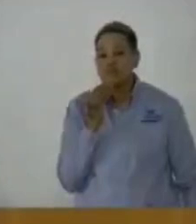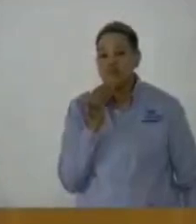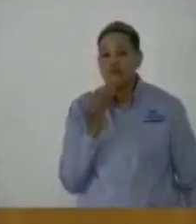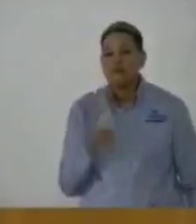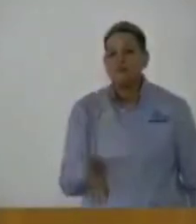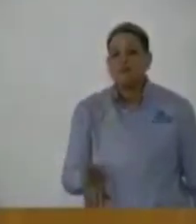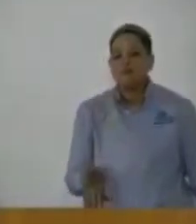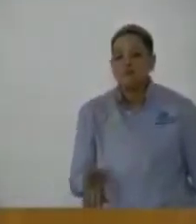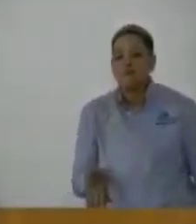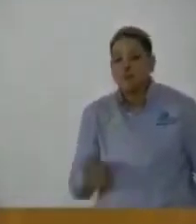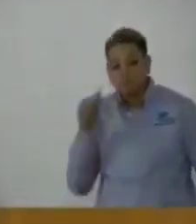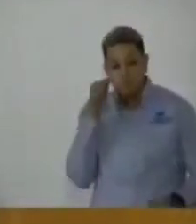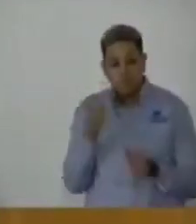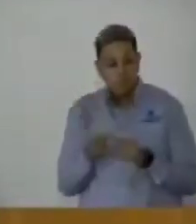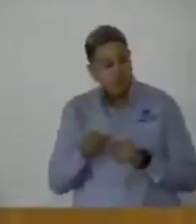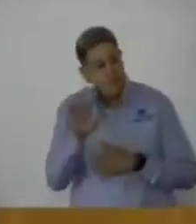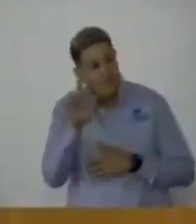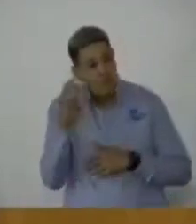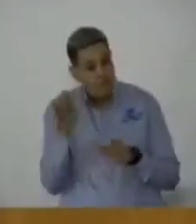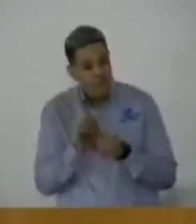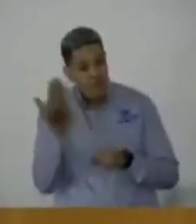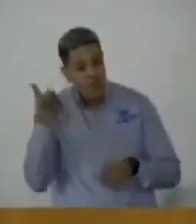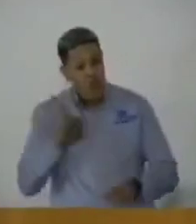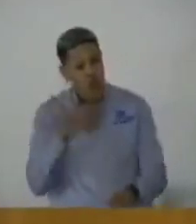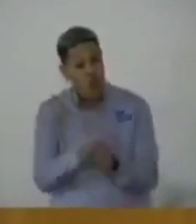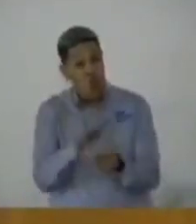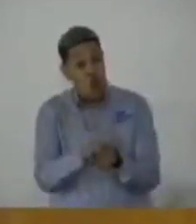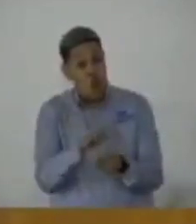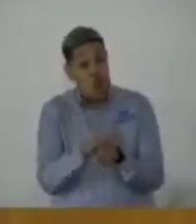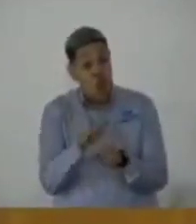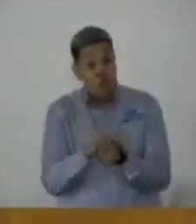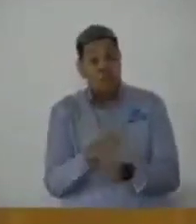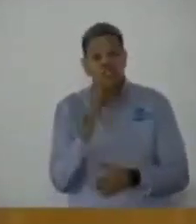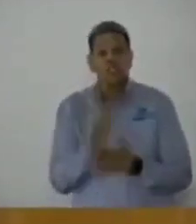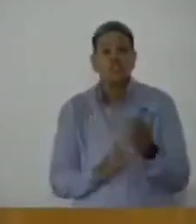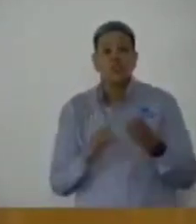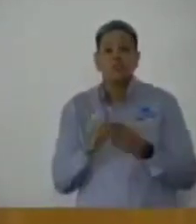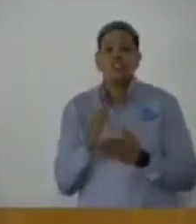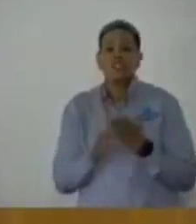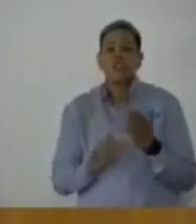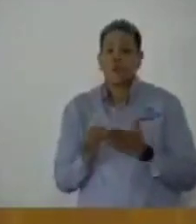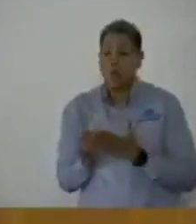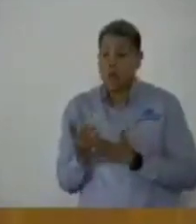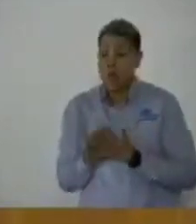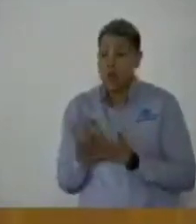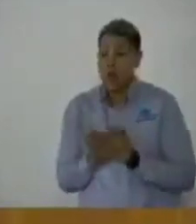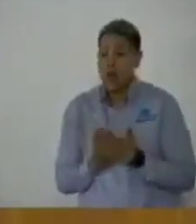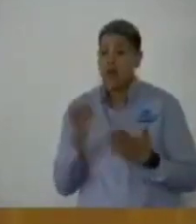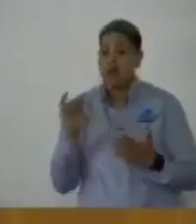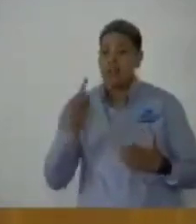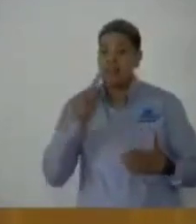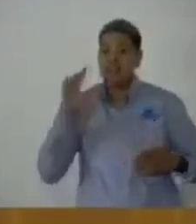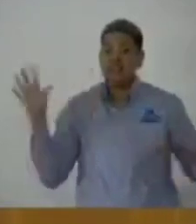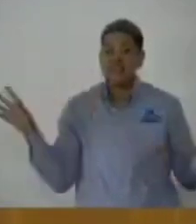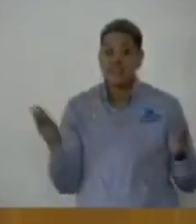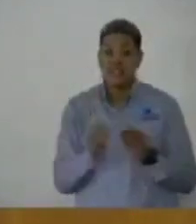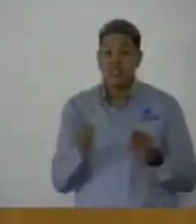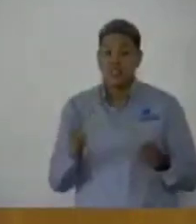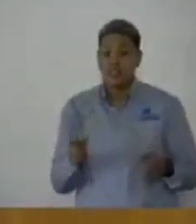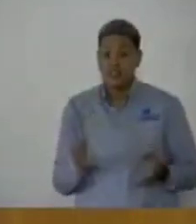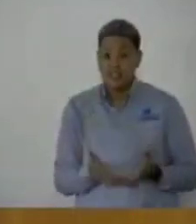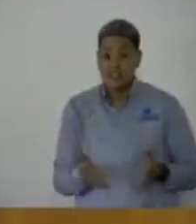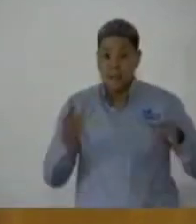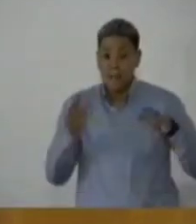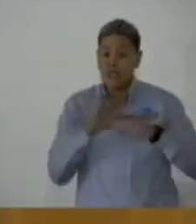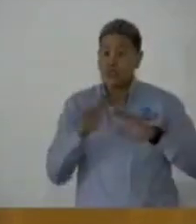Right. And remember about 3 years ago I warned that there were some within certain income brackets that the entire basket didn't